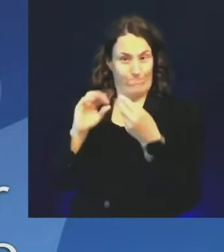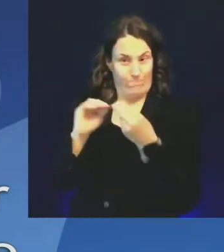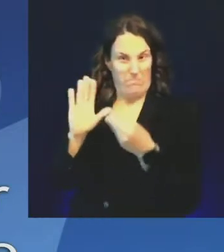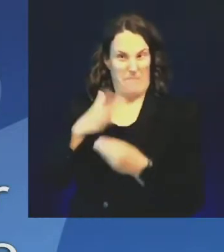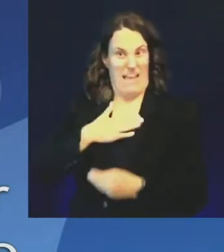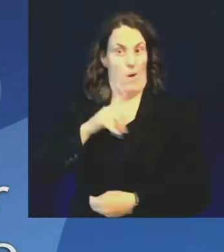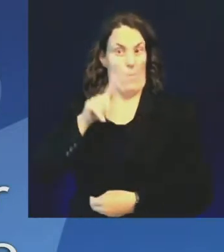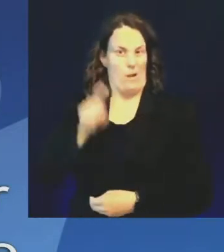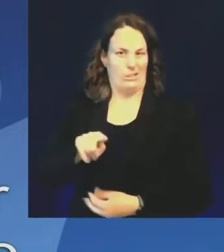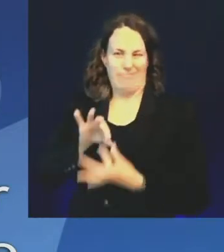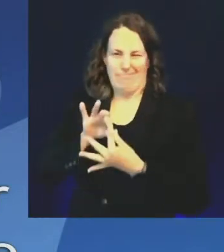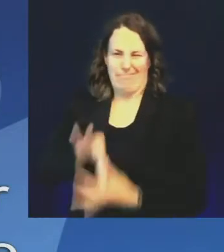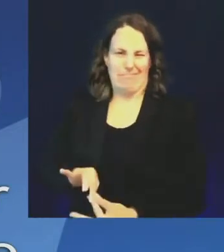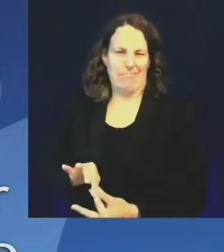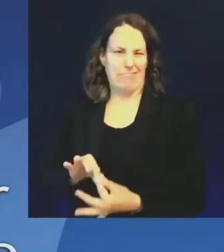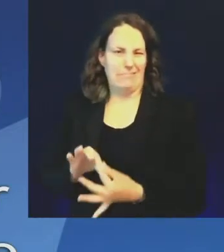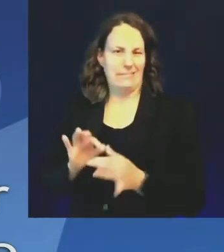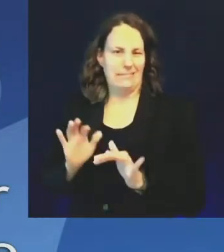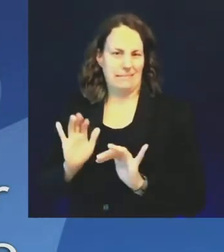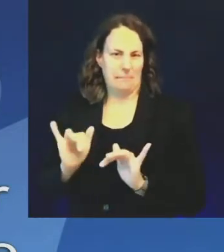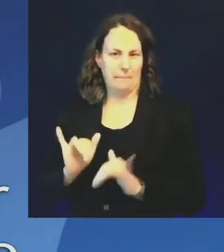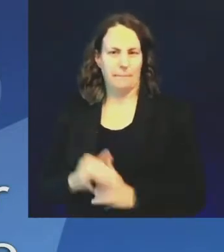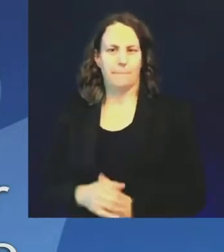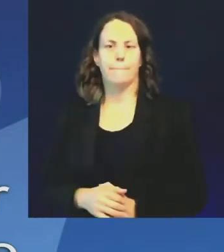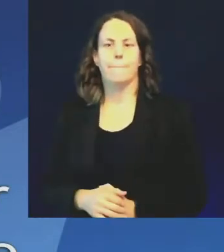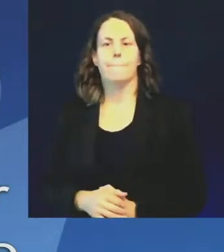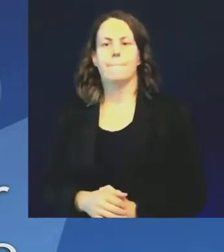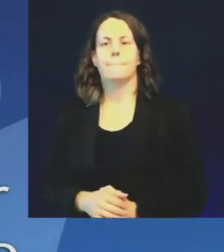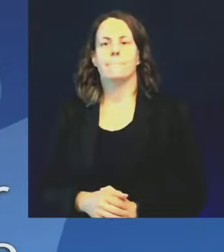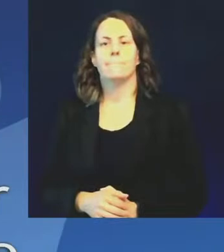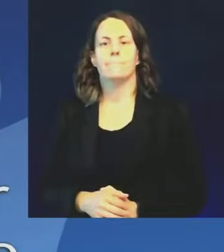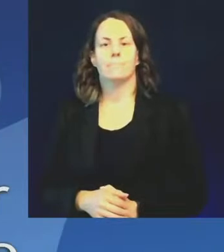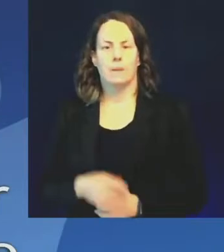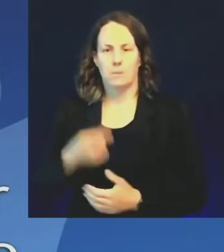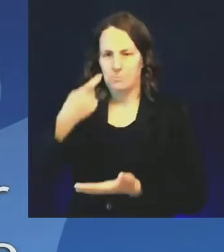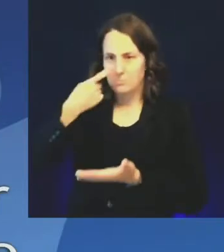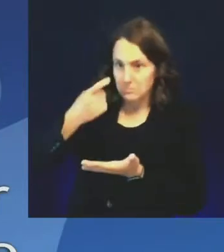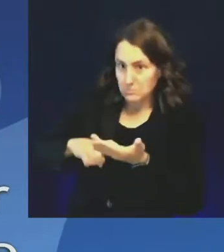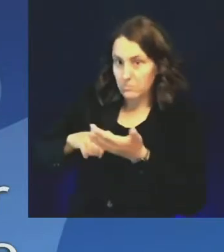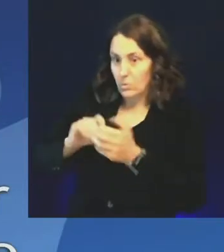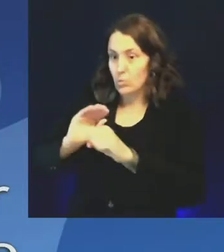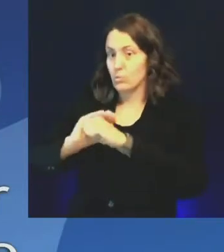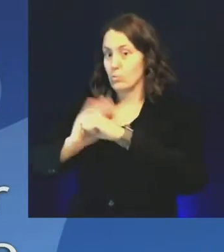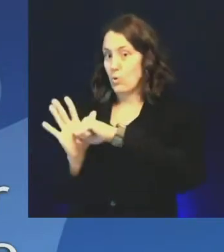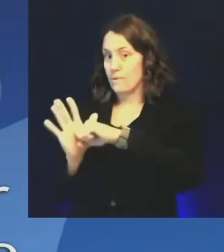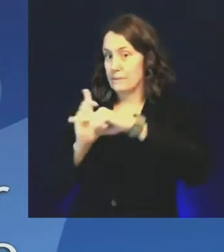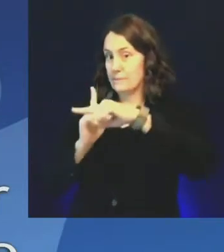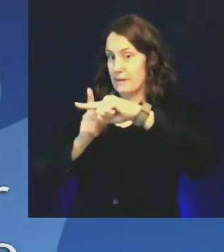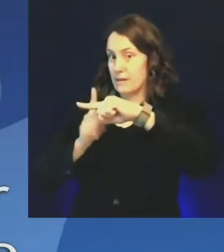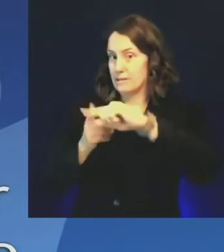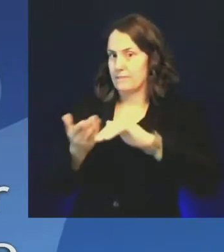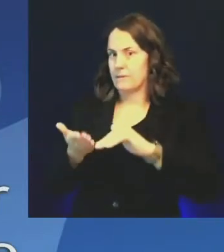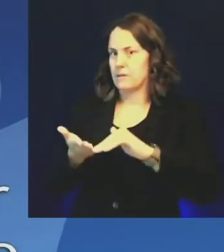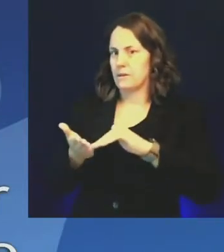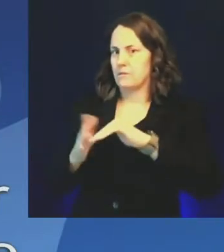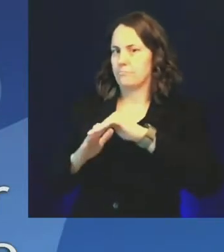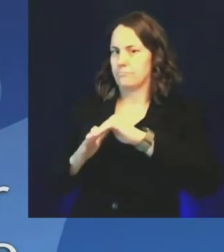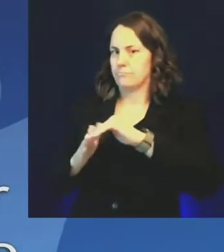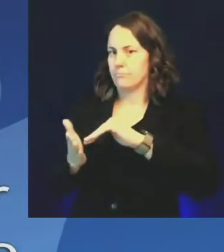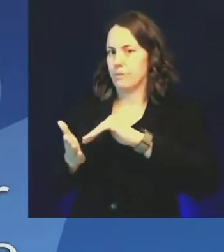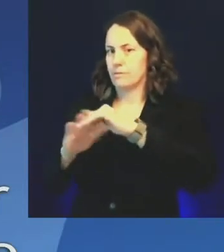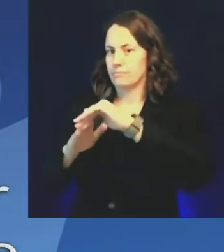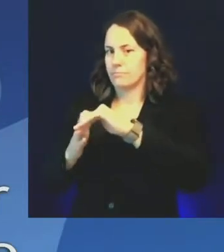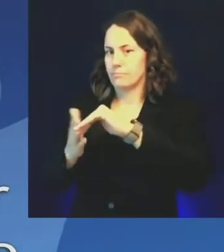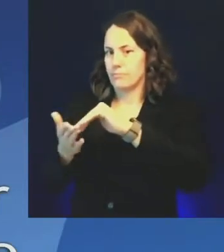uptick in cases and percent positivity in Wisconsin this week is related to the Delta variant? And do you